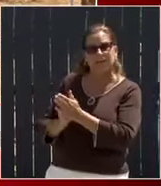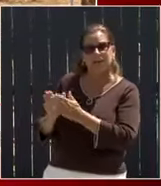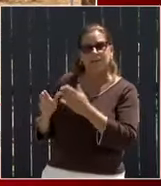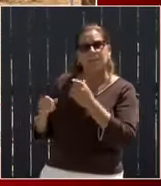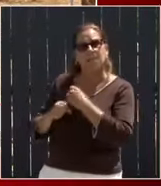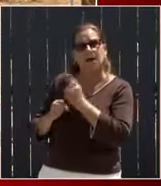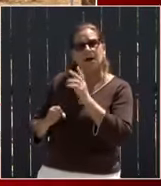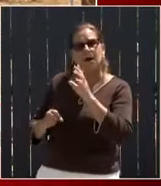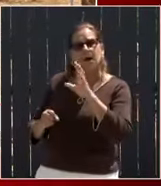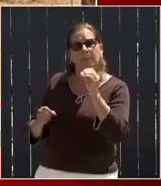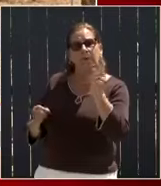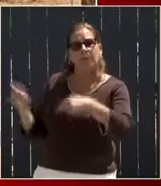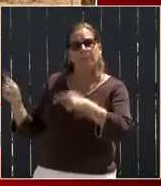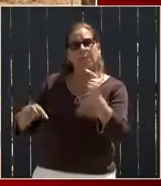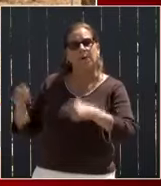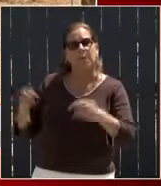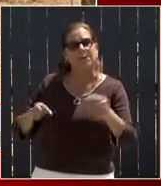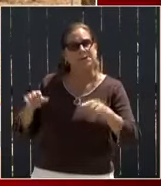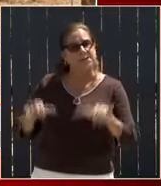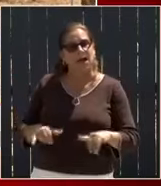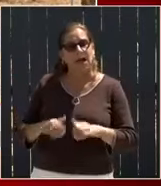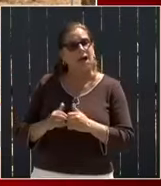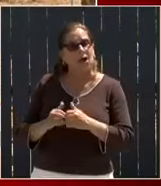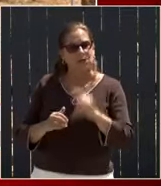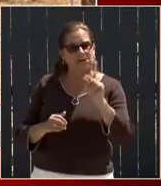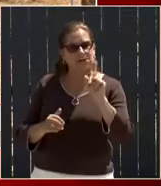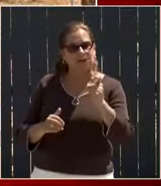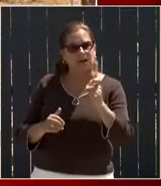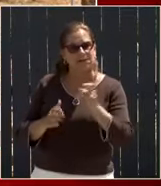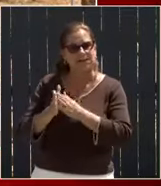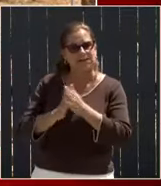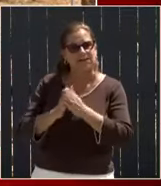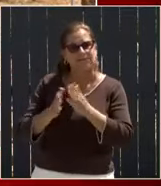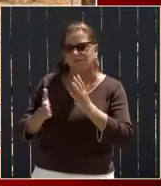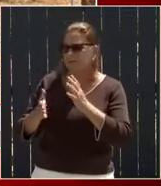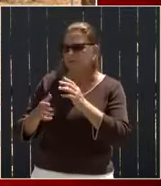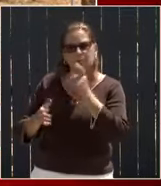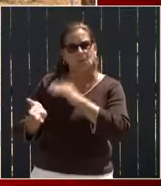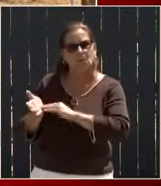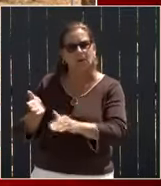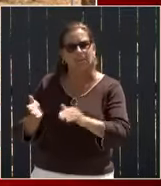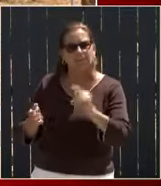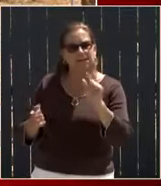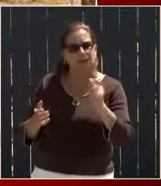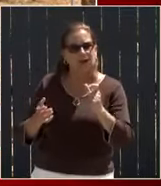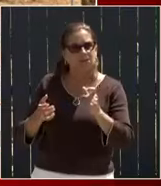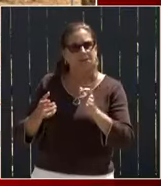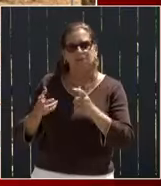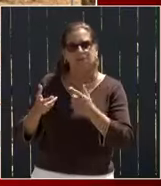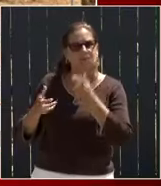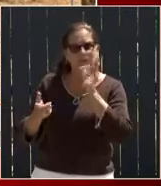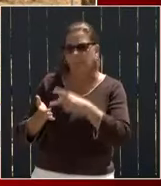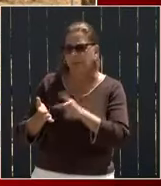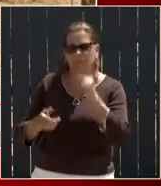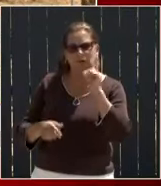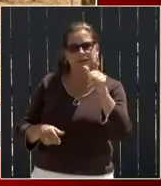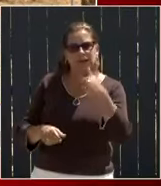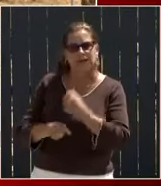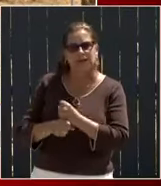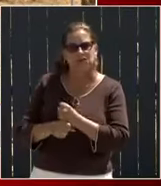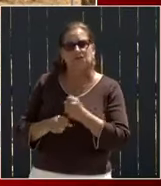that's how should I say, fixing some problem locations. They're all important, and they're all in